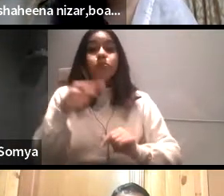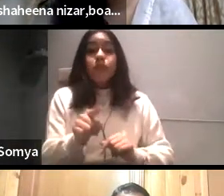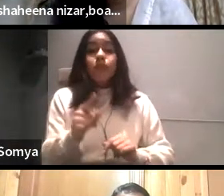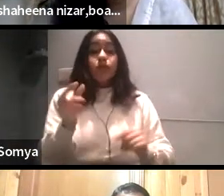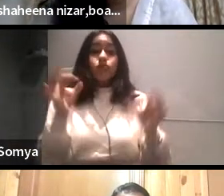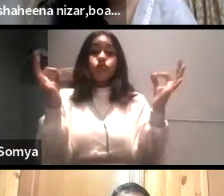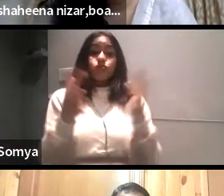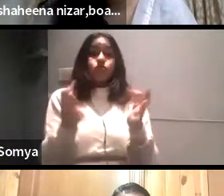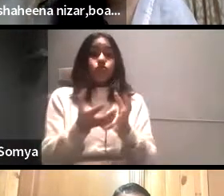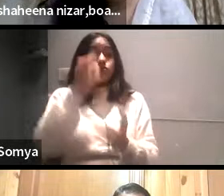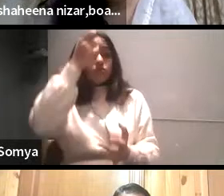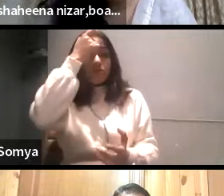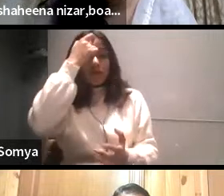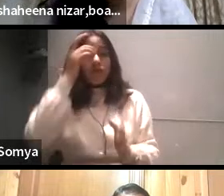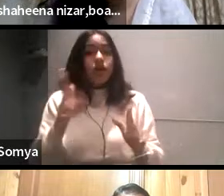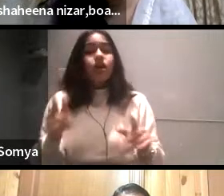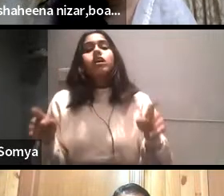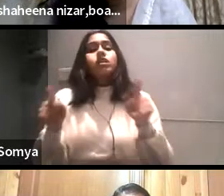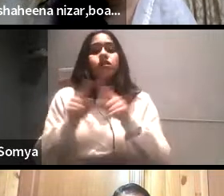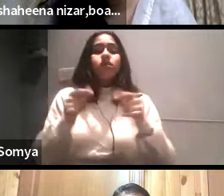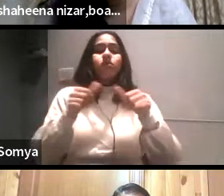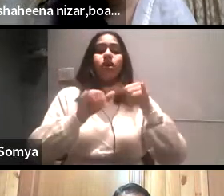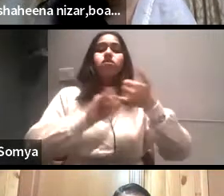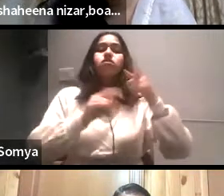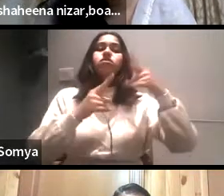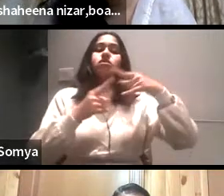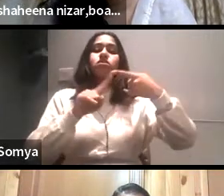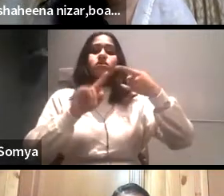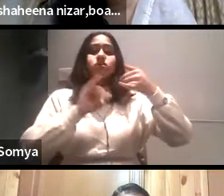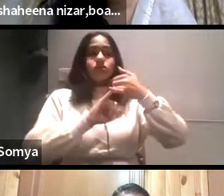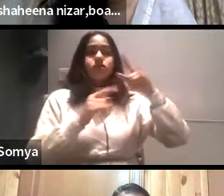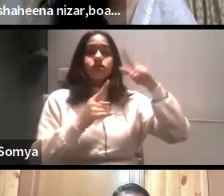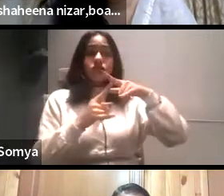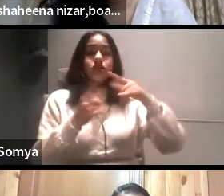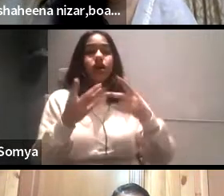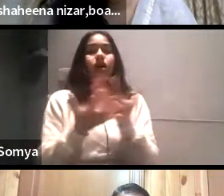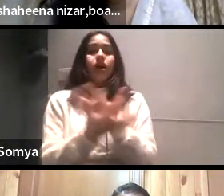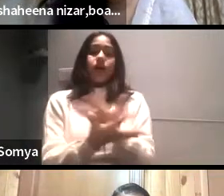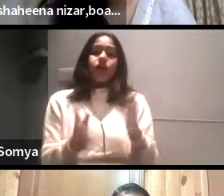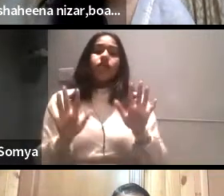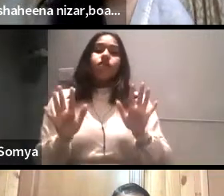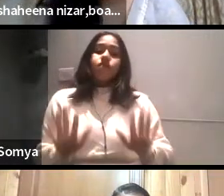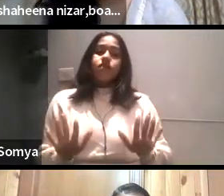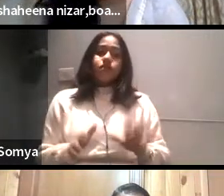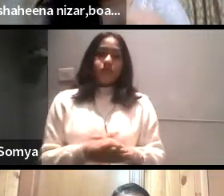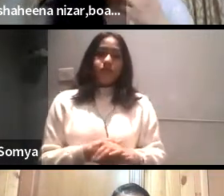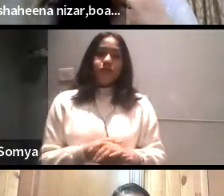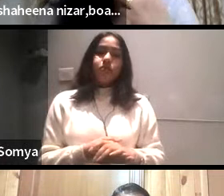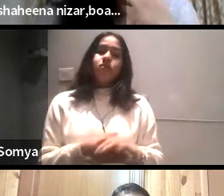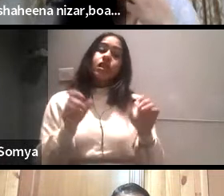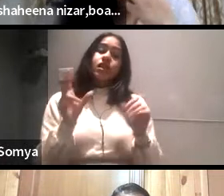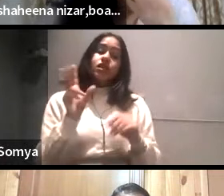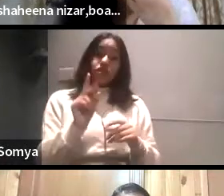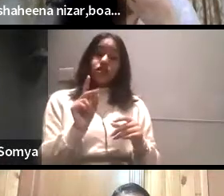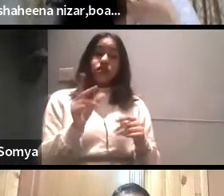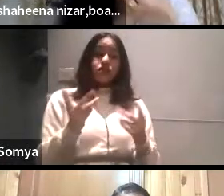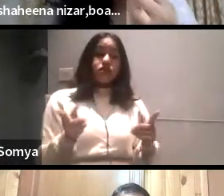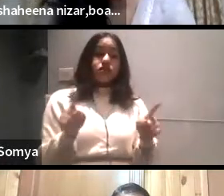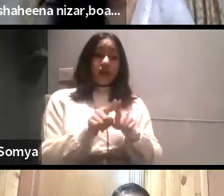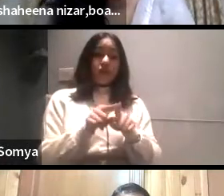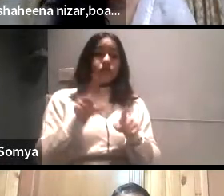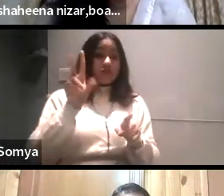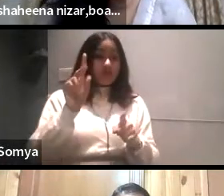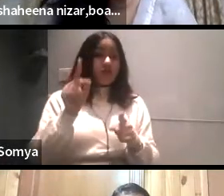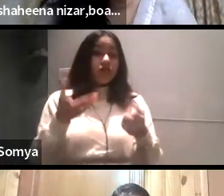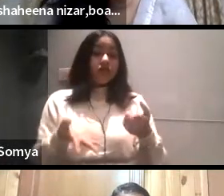problems and adds to the issues that the polio person is having. It's almost like a second bite